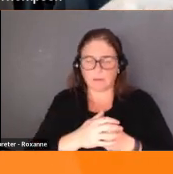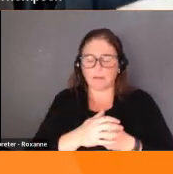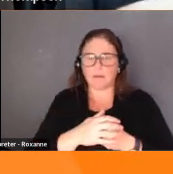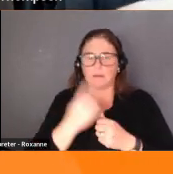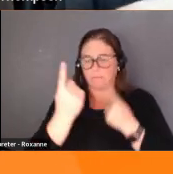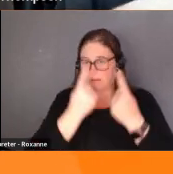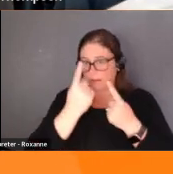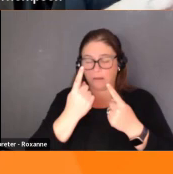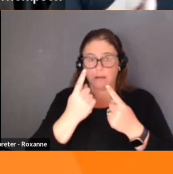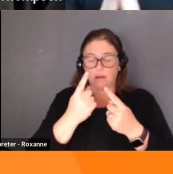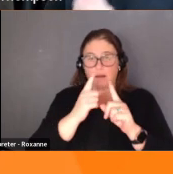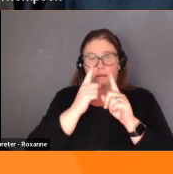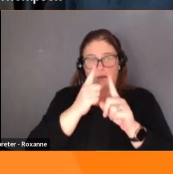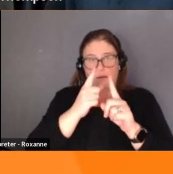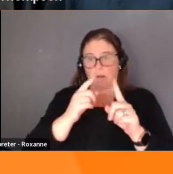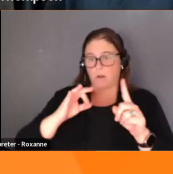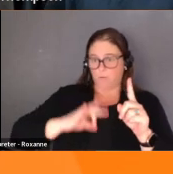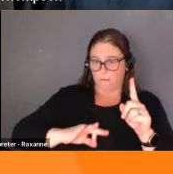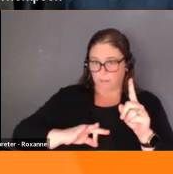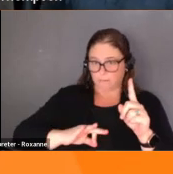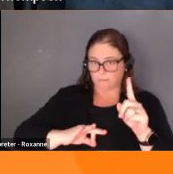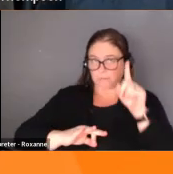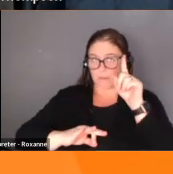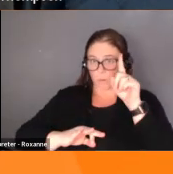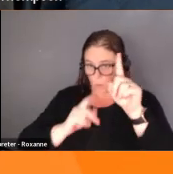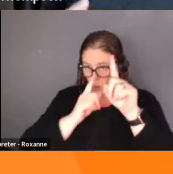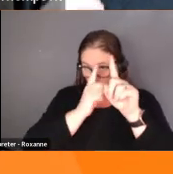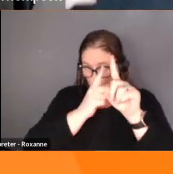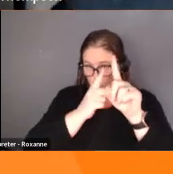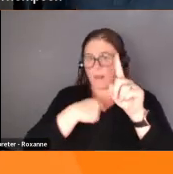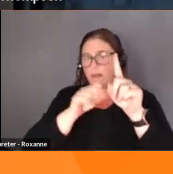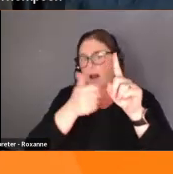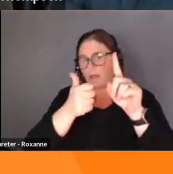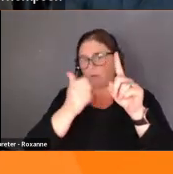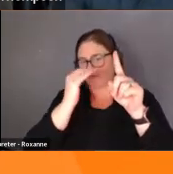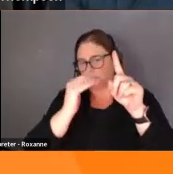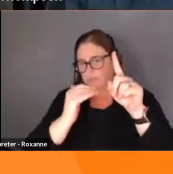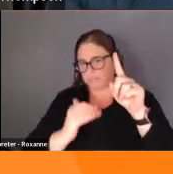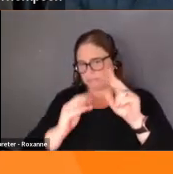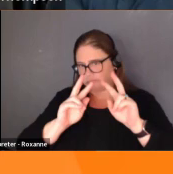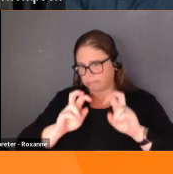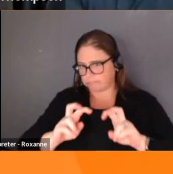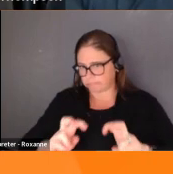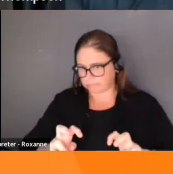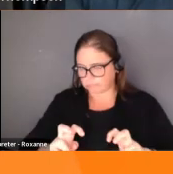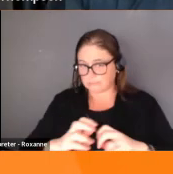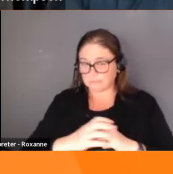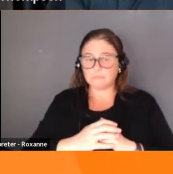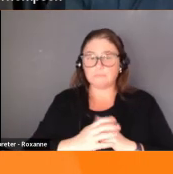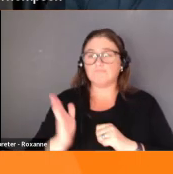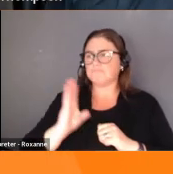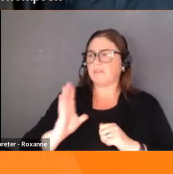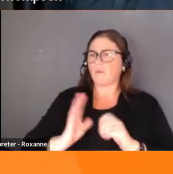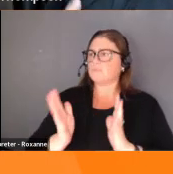with profit and work our way backwards. Okay, there's a number of people that I've spoken to in the past